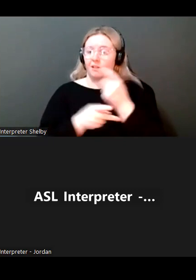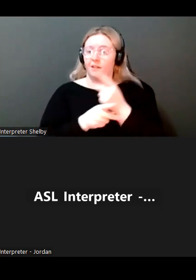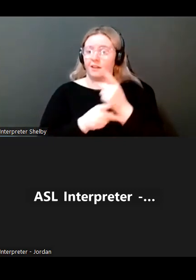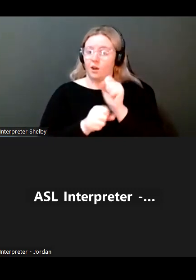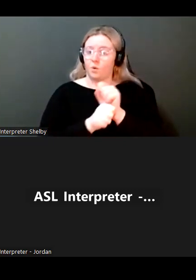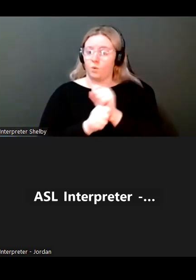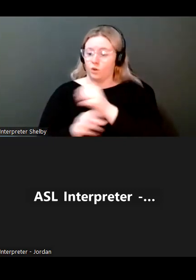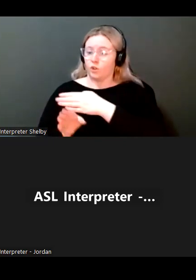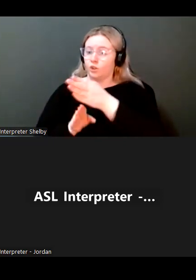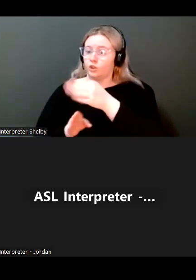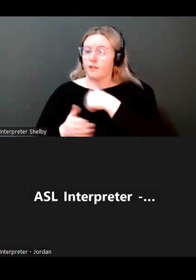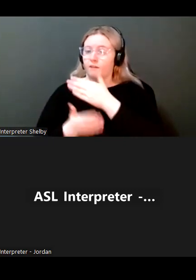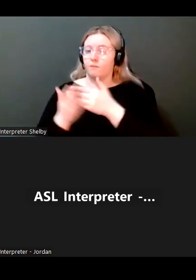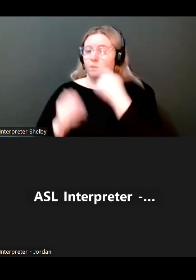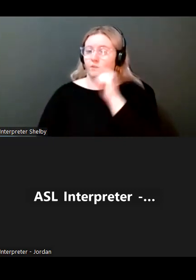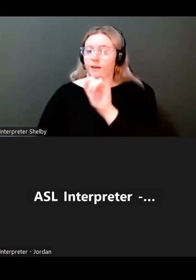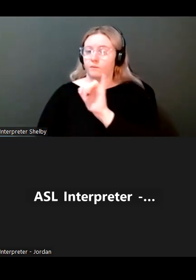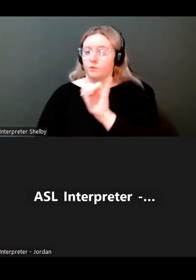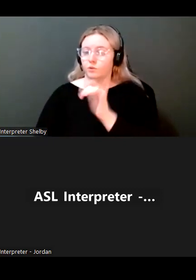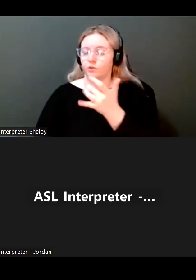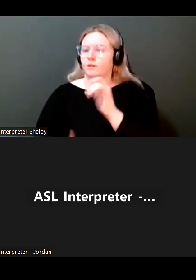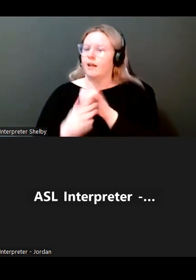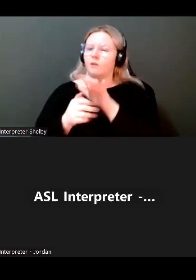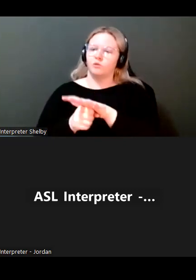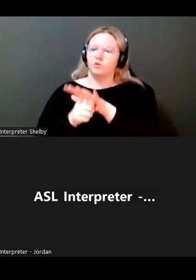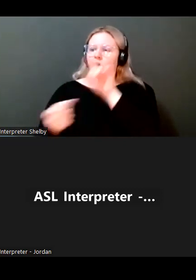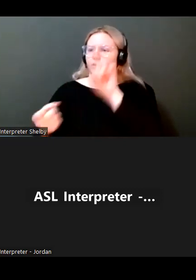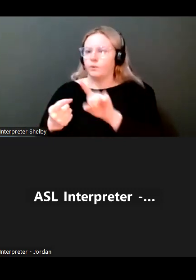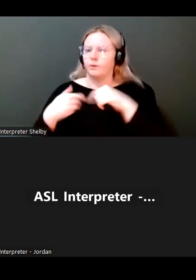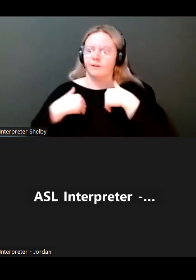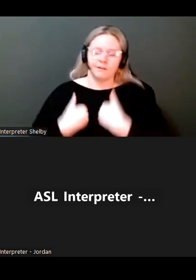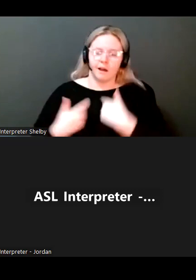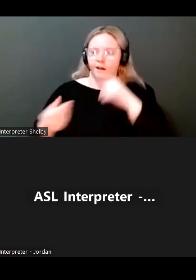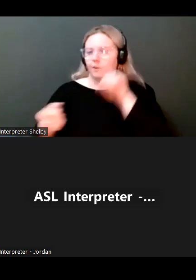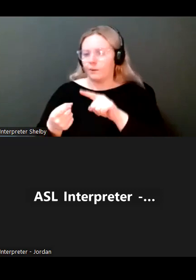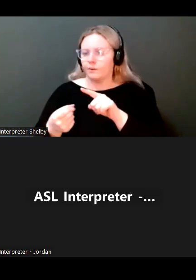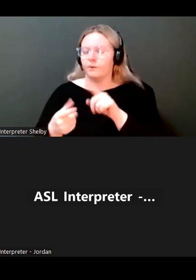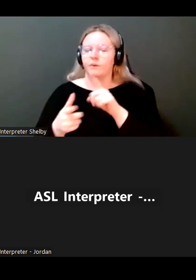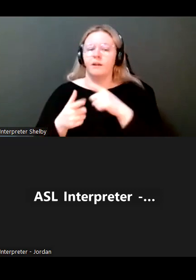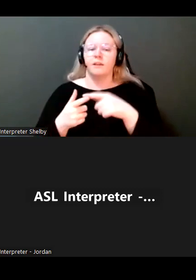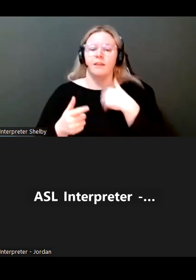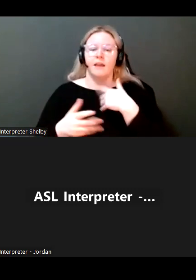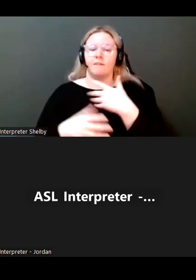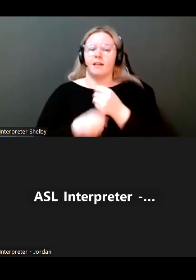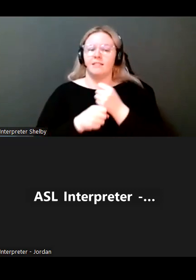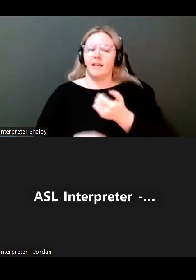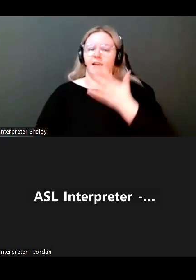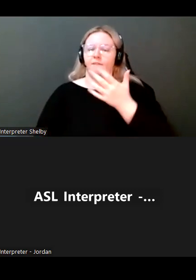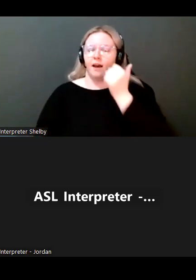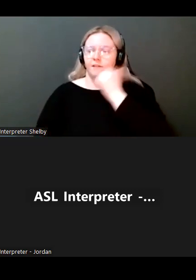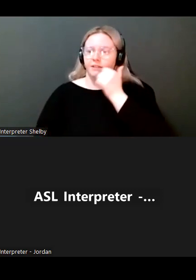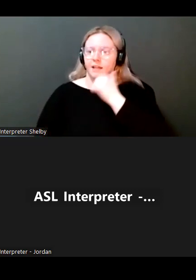field, just how to decrease stress and exhaustion. And there's a Take 5 Daily program. So it's